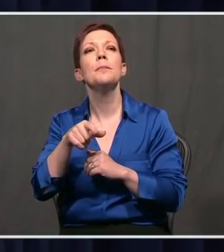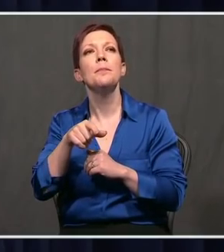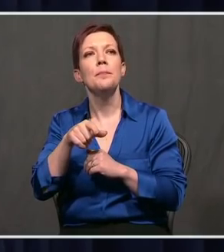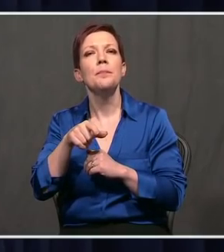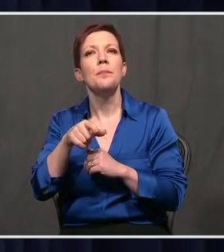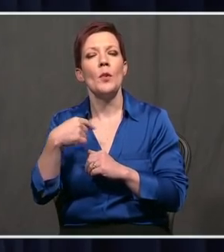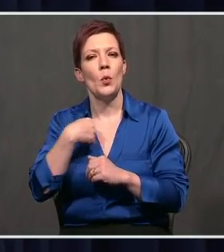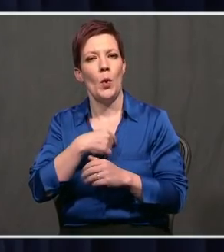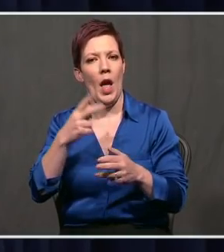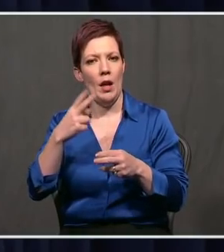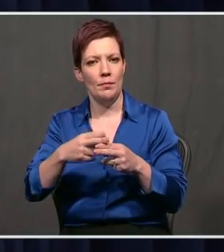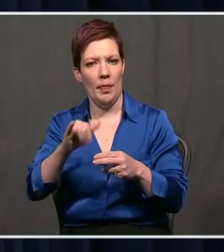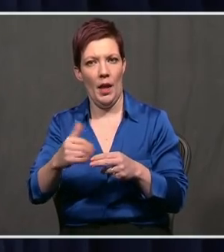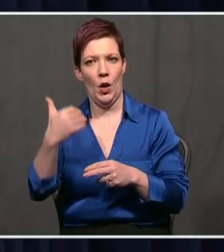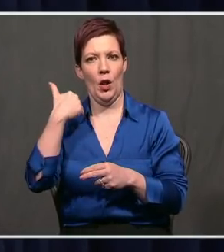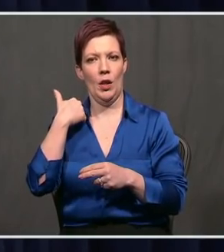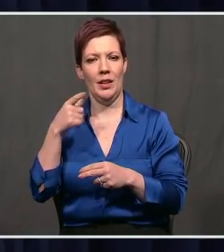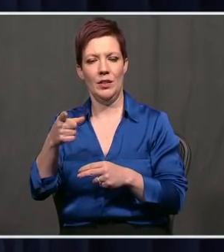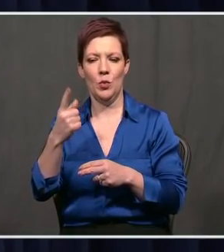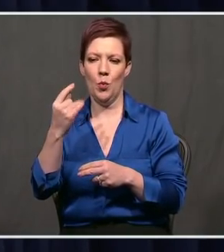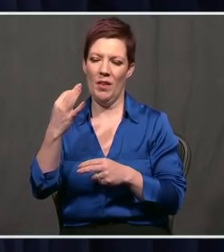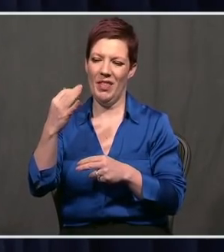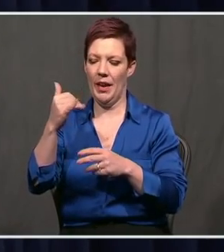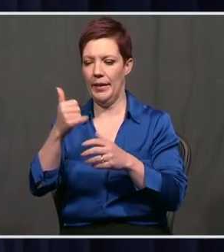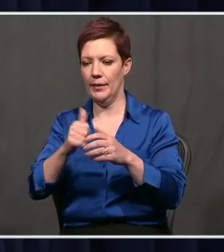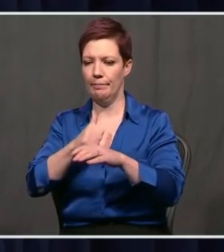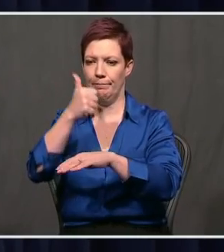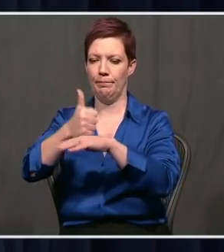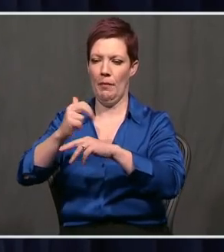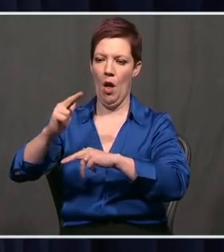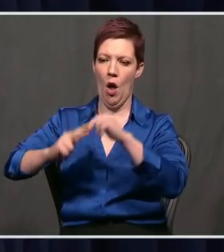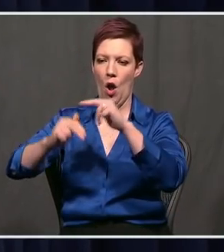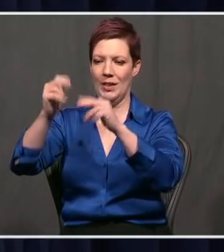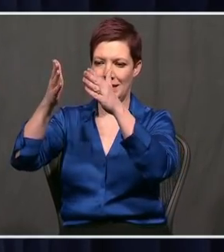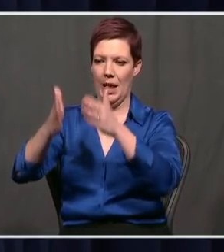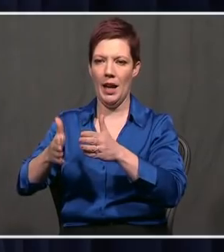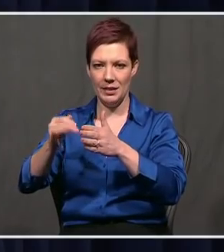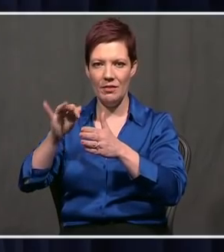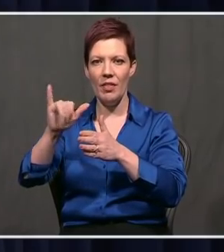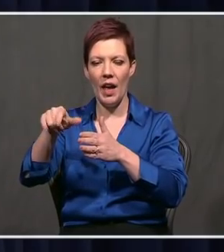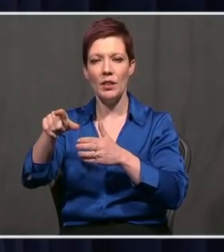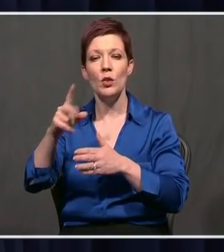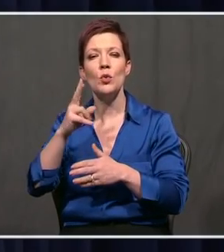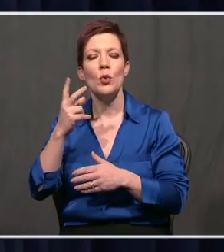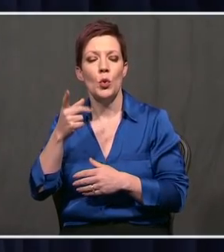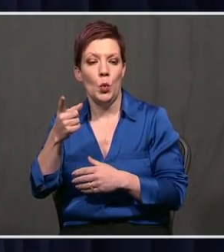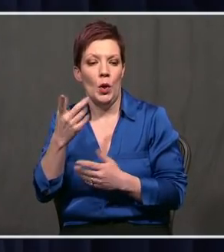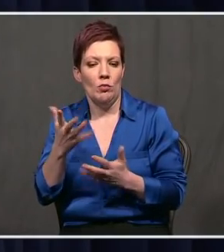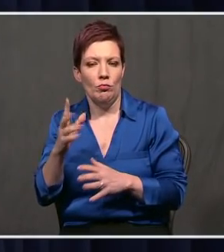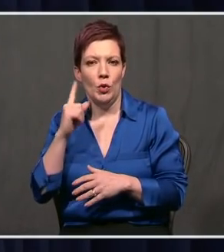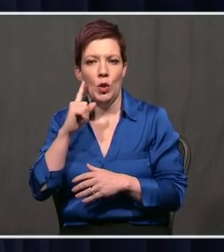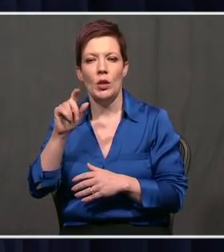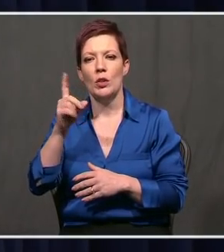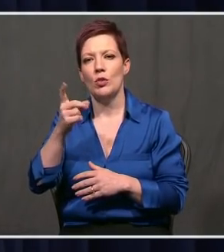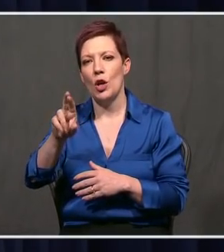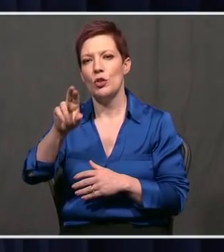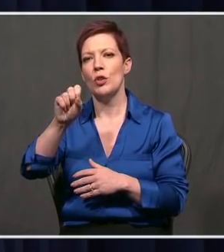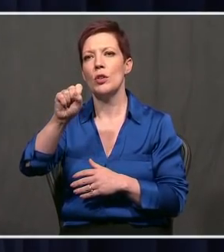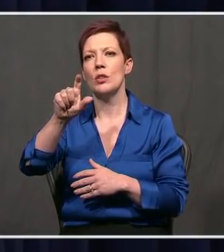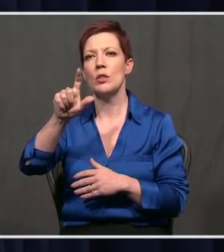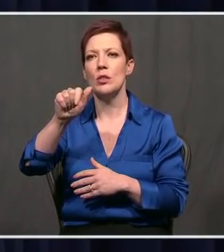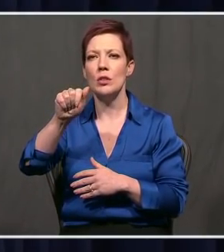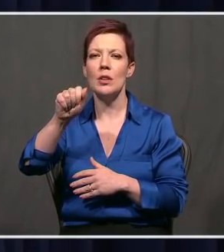he's actually the architect of Operation Warp Speed. And you heard Dr. Slowey talk about some of the key success factors from